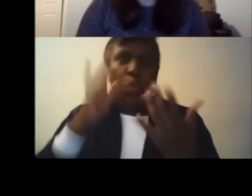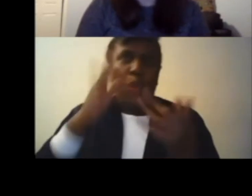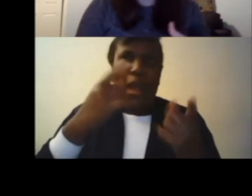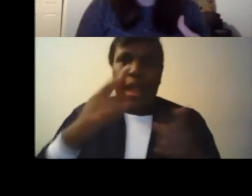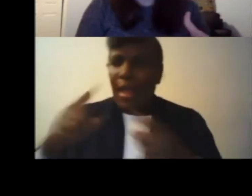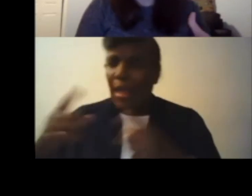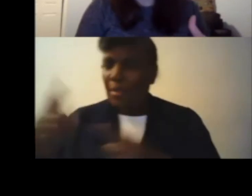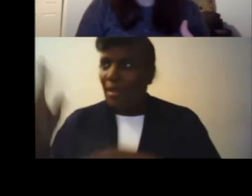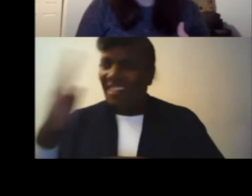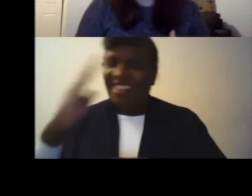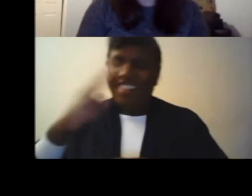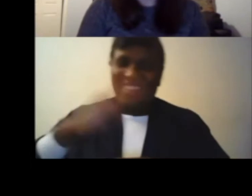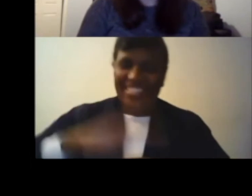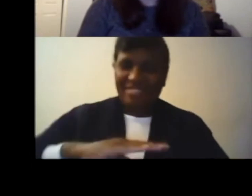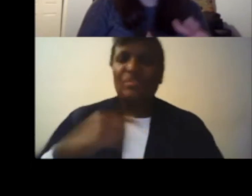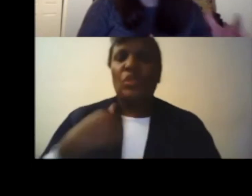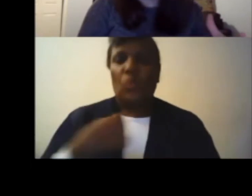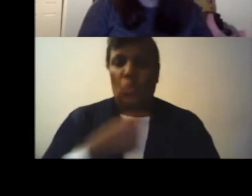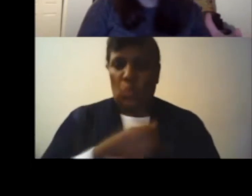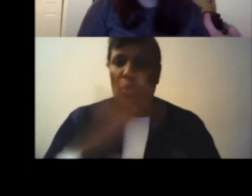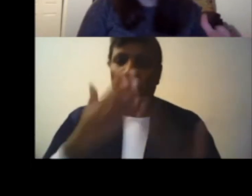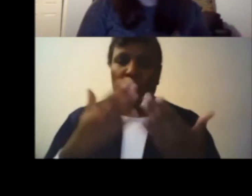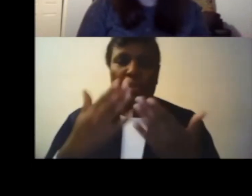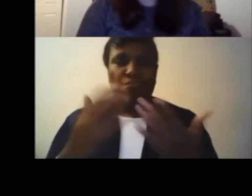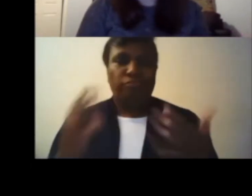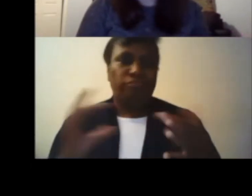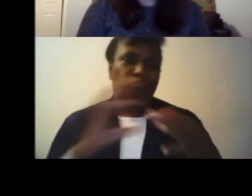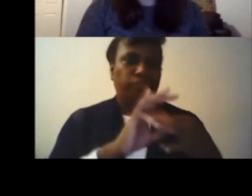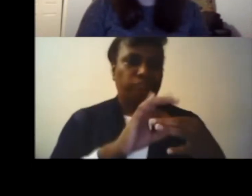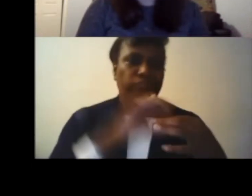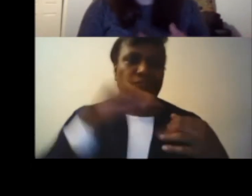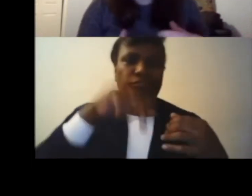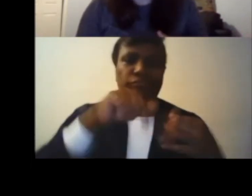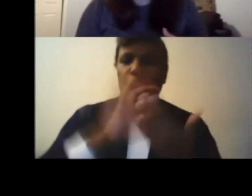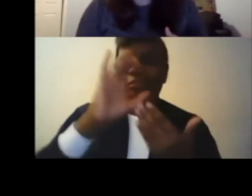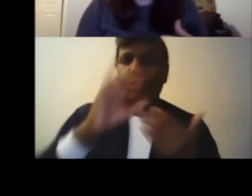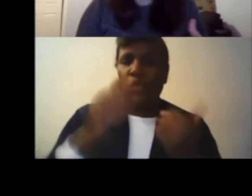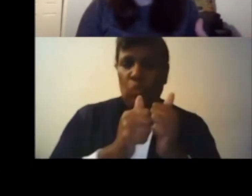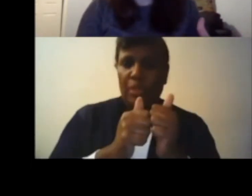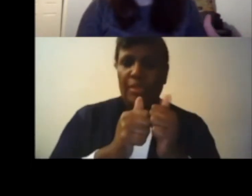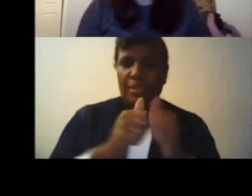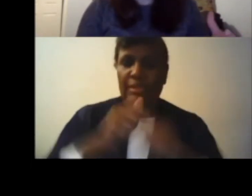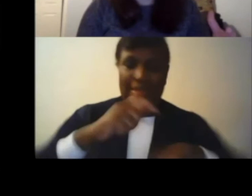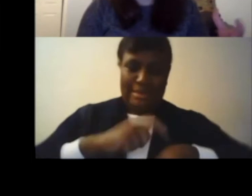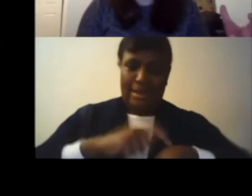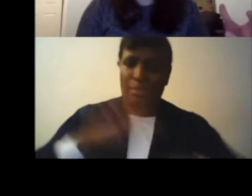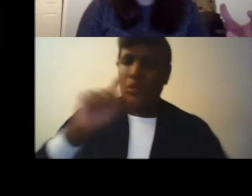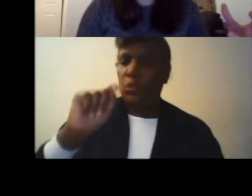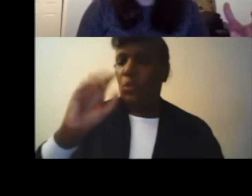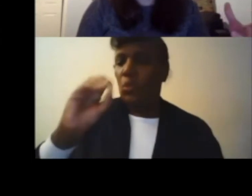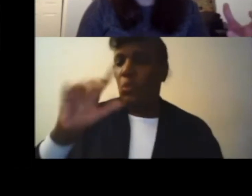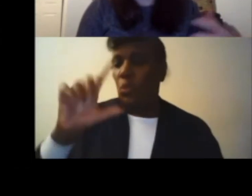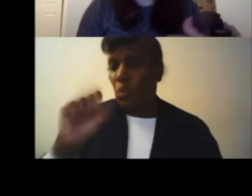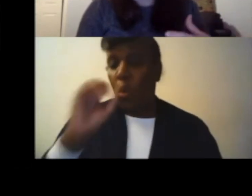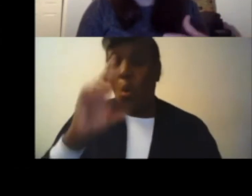pair this calendar system with some time tools or different vocabulary that will help kind of let